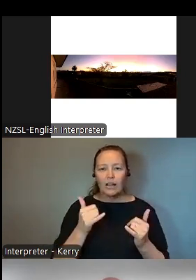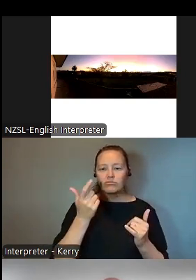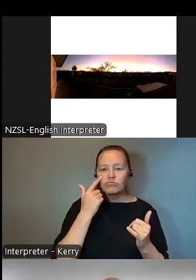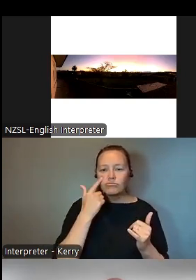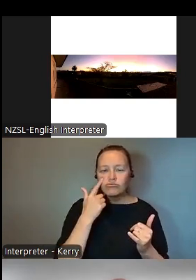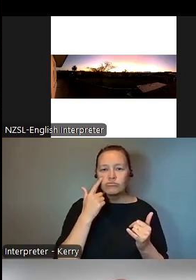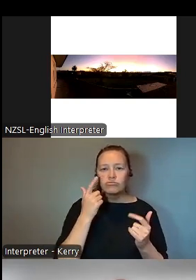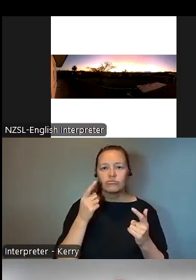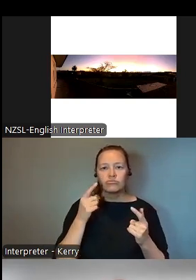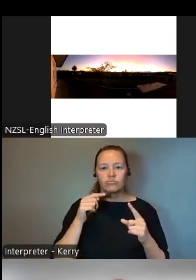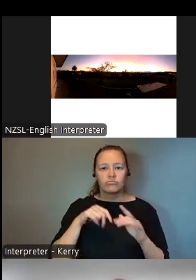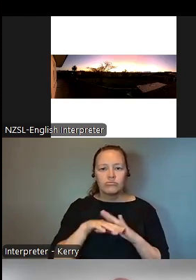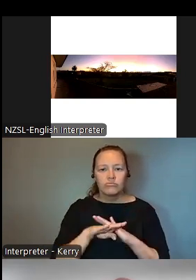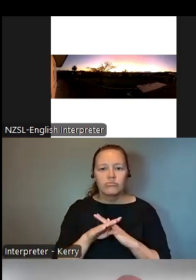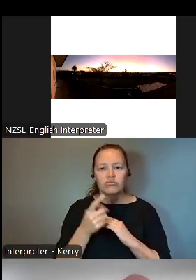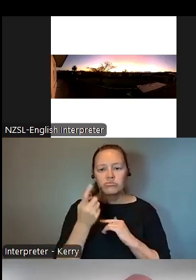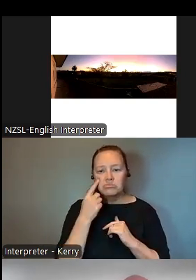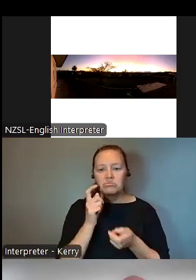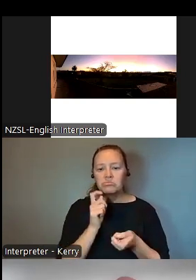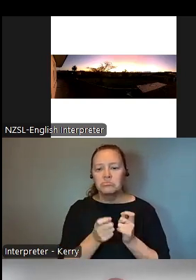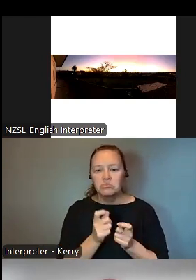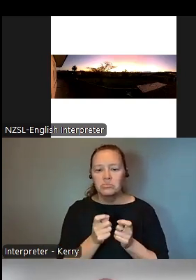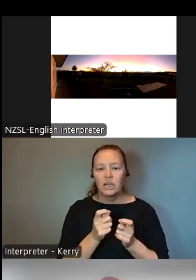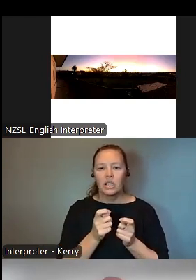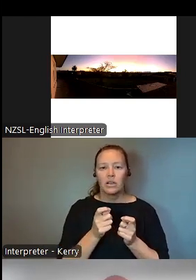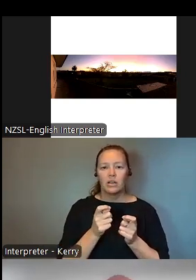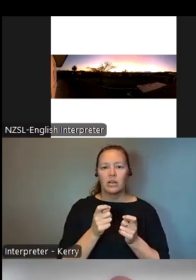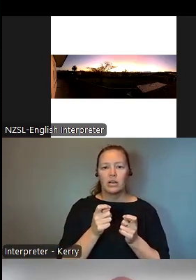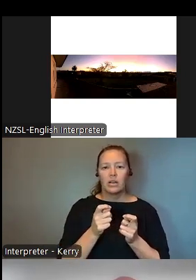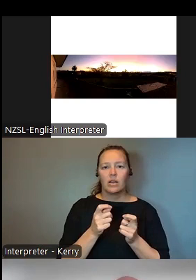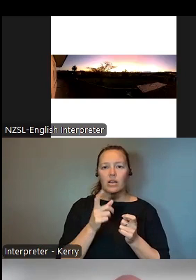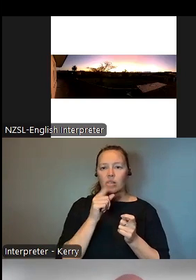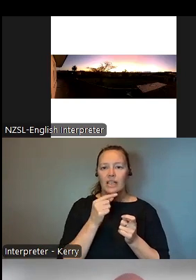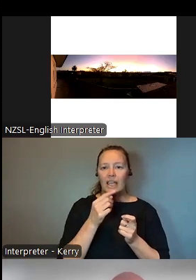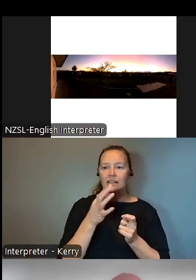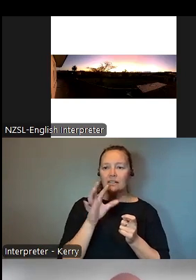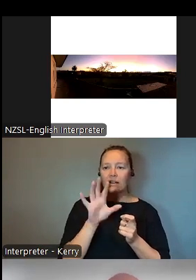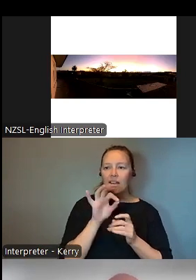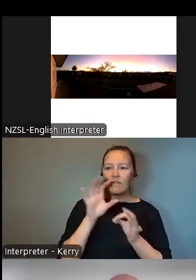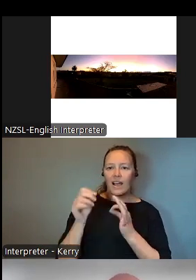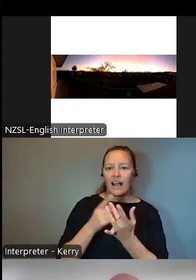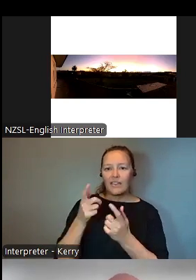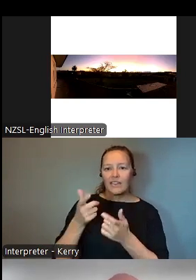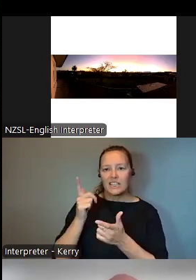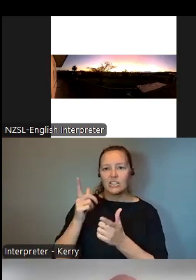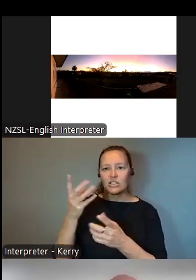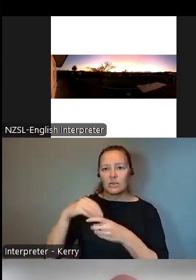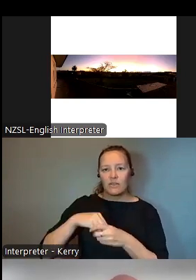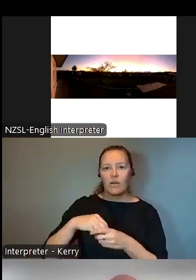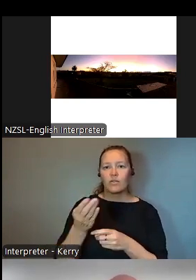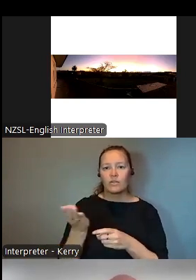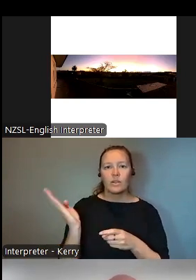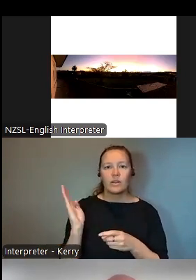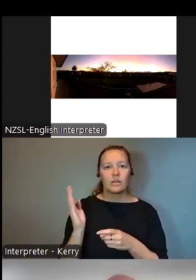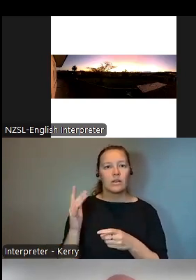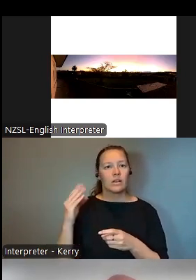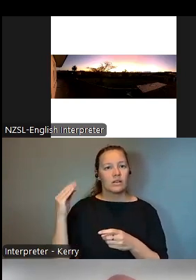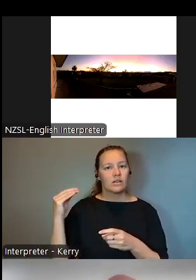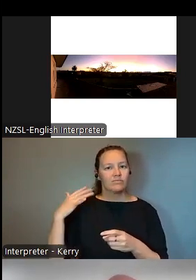door slots where people who are testing things can invite other teachers in during non-contact or CRT